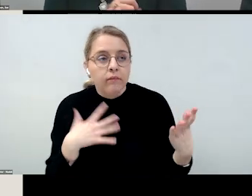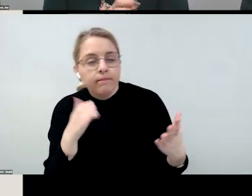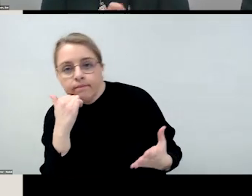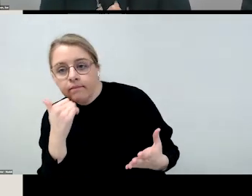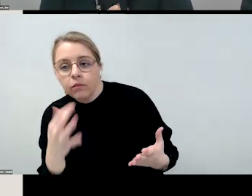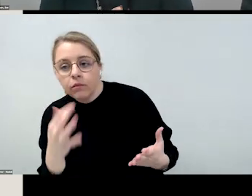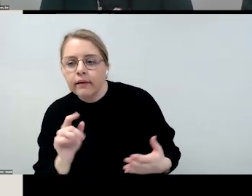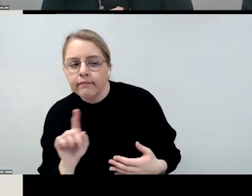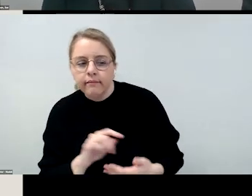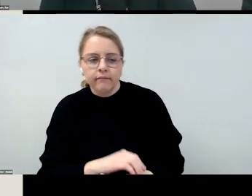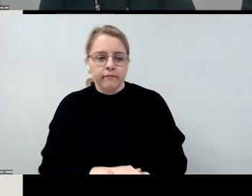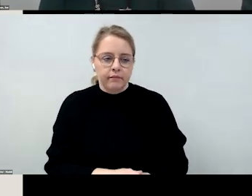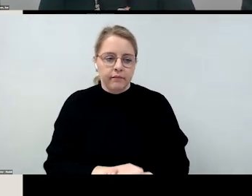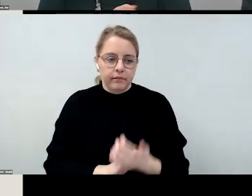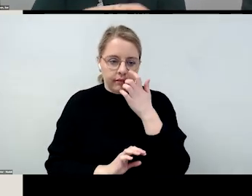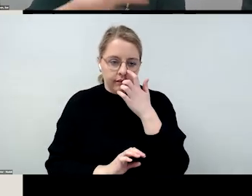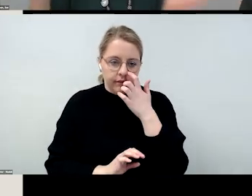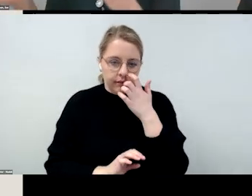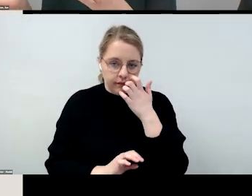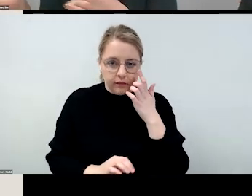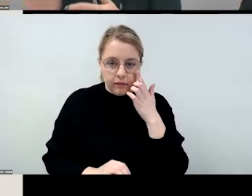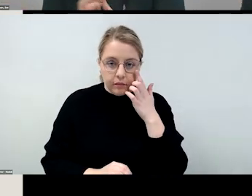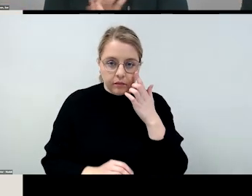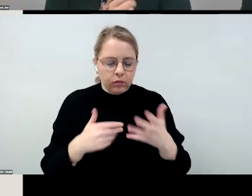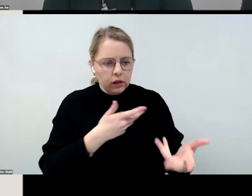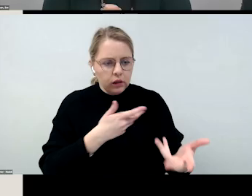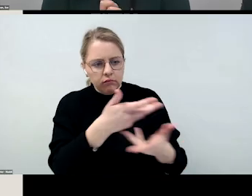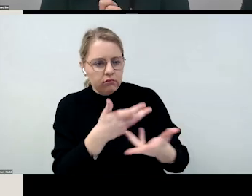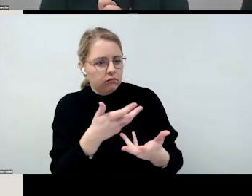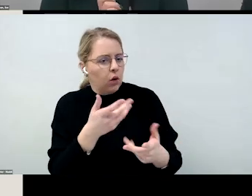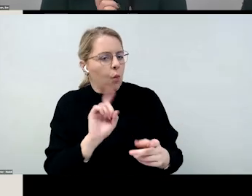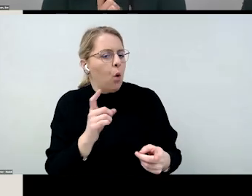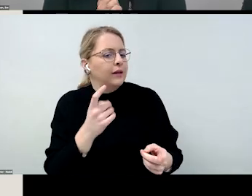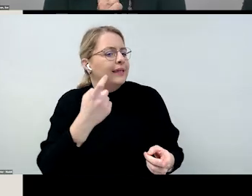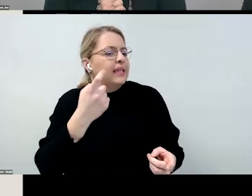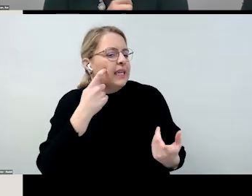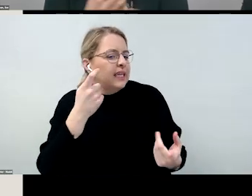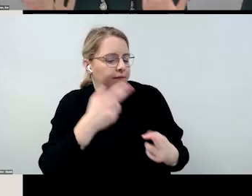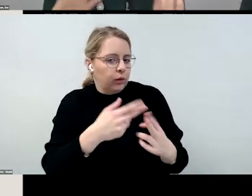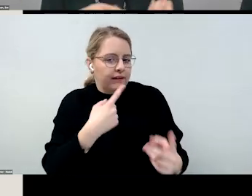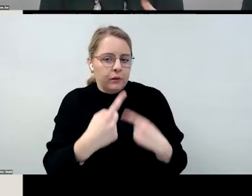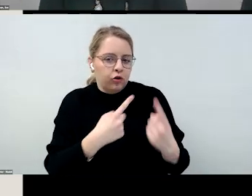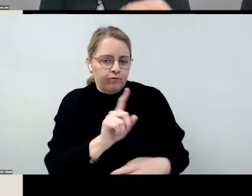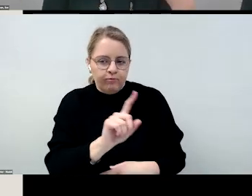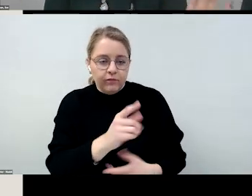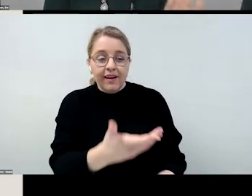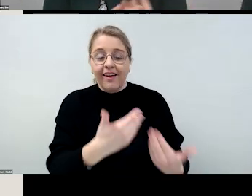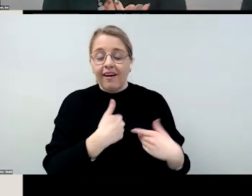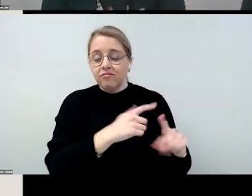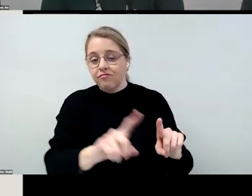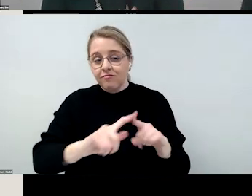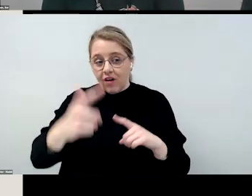So we thought about this, and we also spoke to people about, well, what makes it actually easier to get information then? And people gave us ideas at